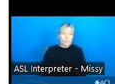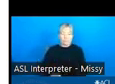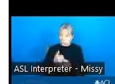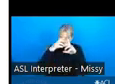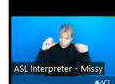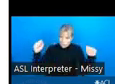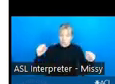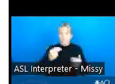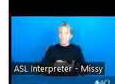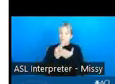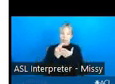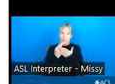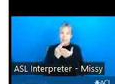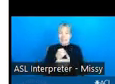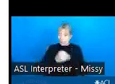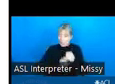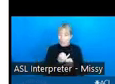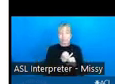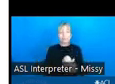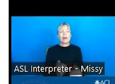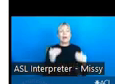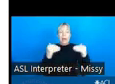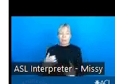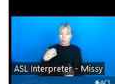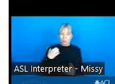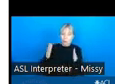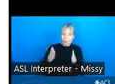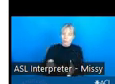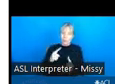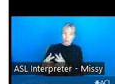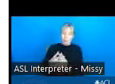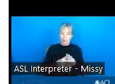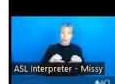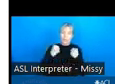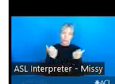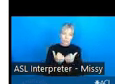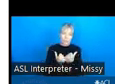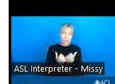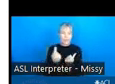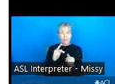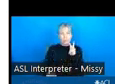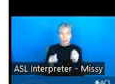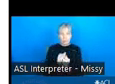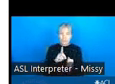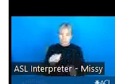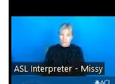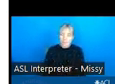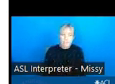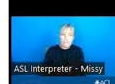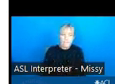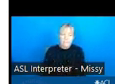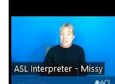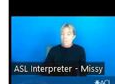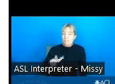of Rehabilitation International, and chairperson of the American Association of People with Disabilities. And he